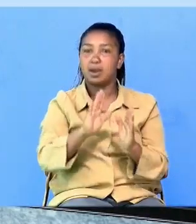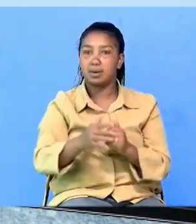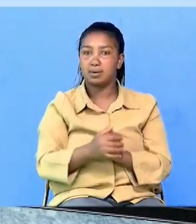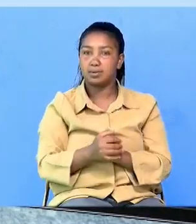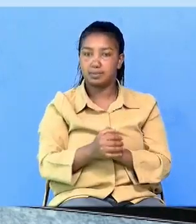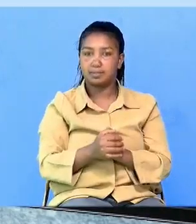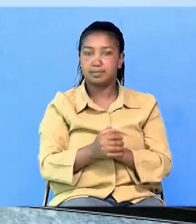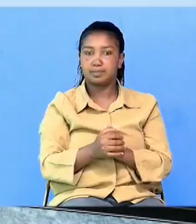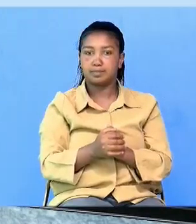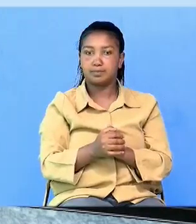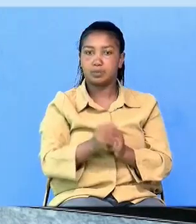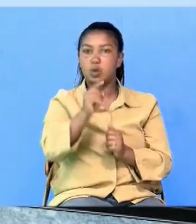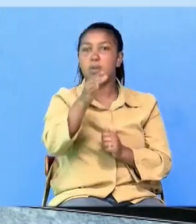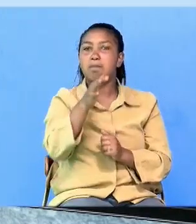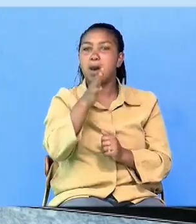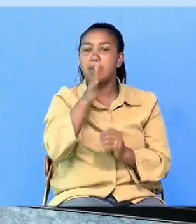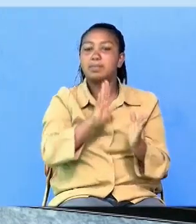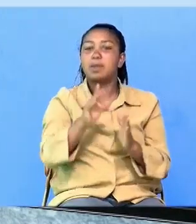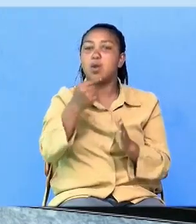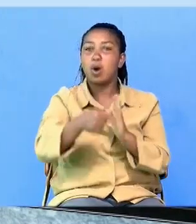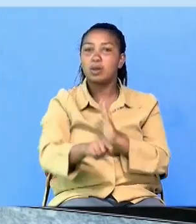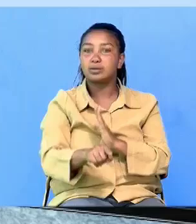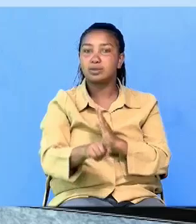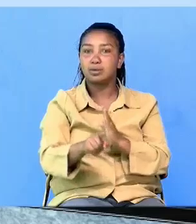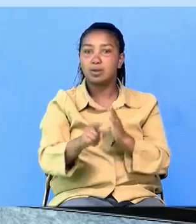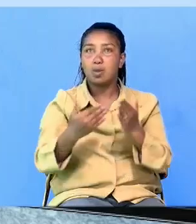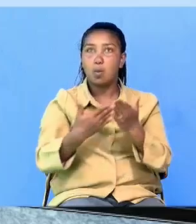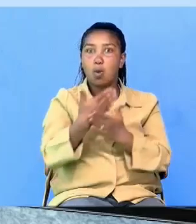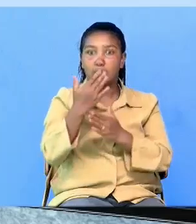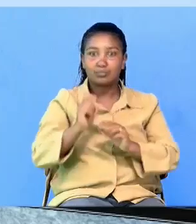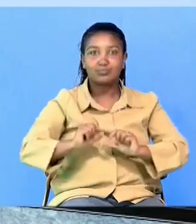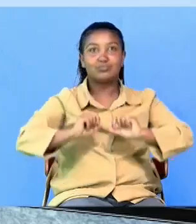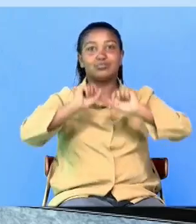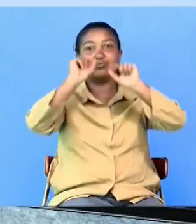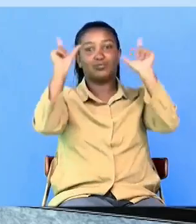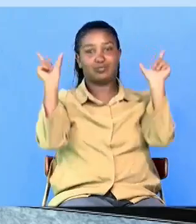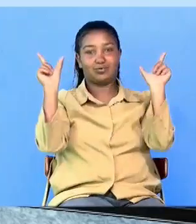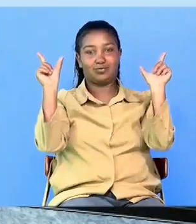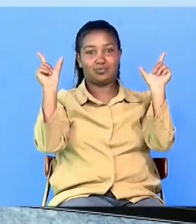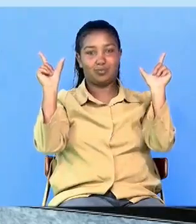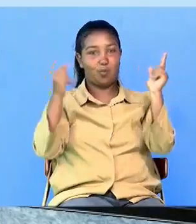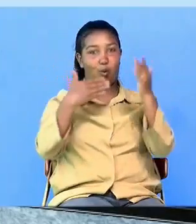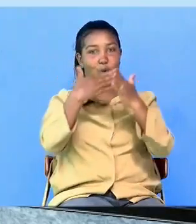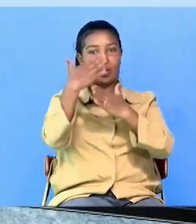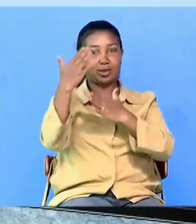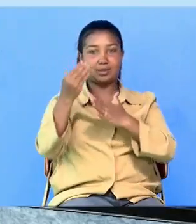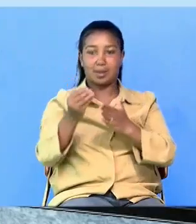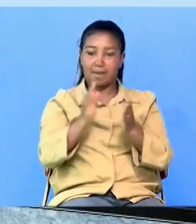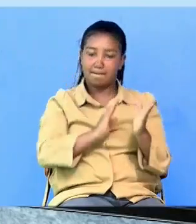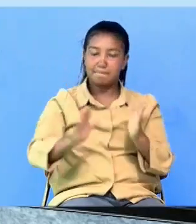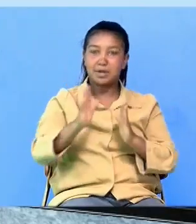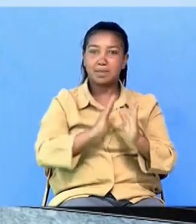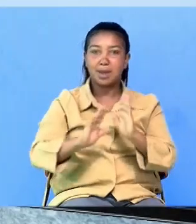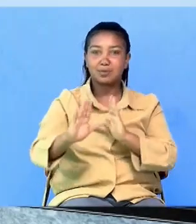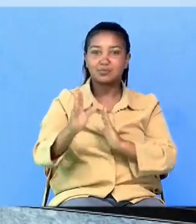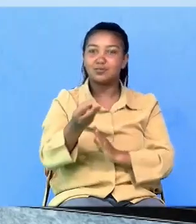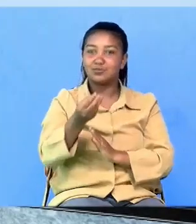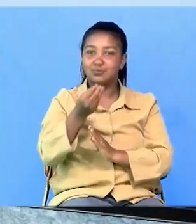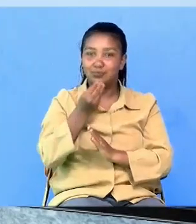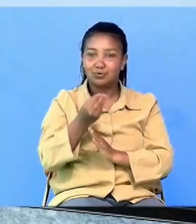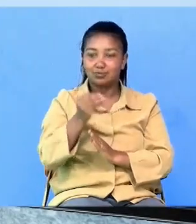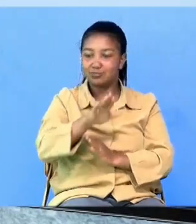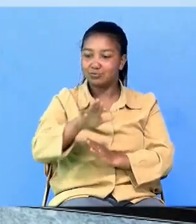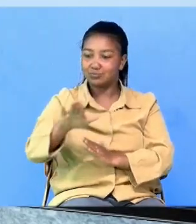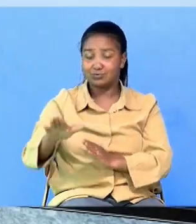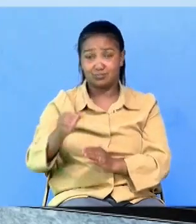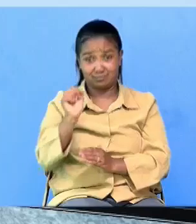nice, that's it. Your mom, she wakes up early in the morning, or she gets up early in the morning and prepares what? Food for her